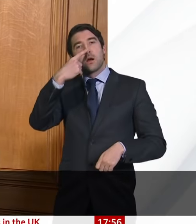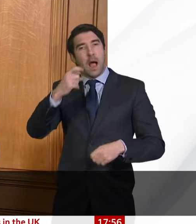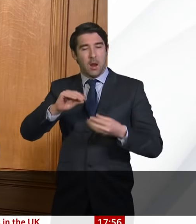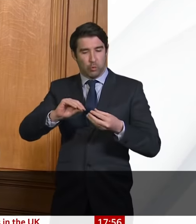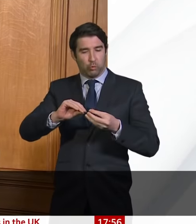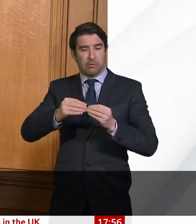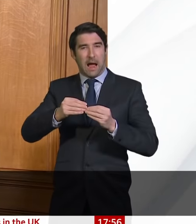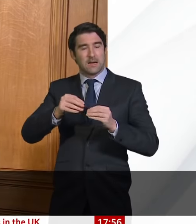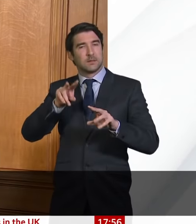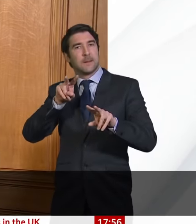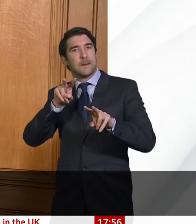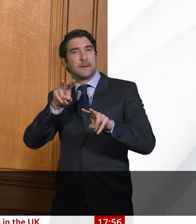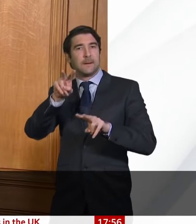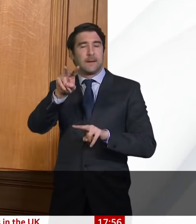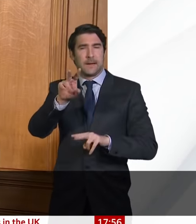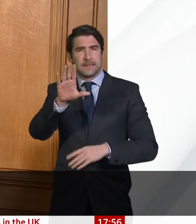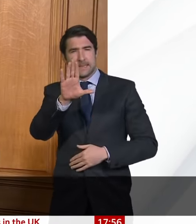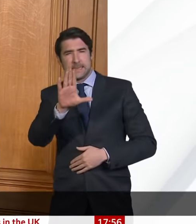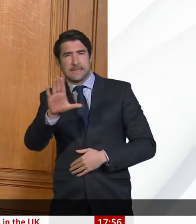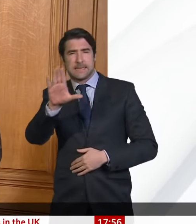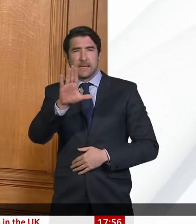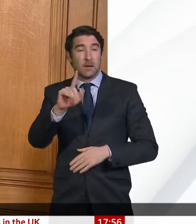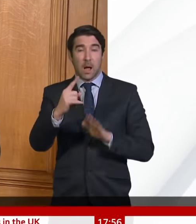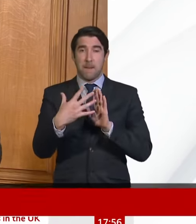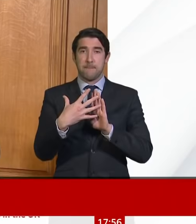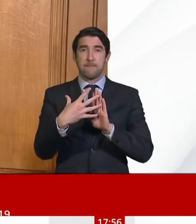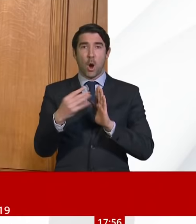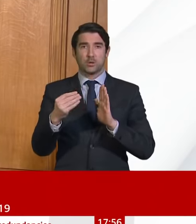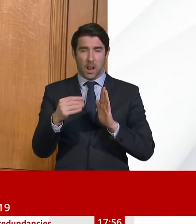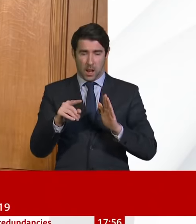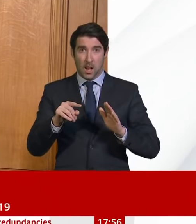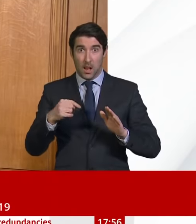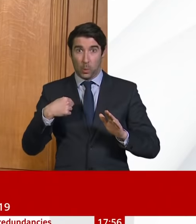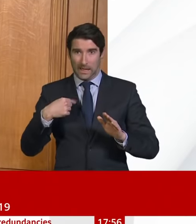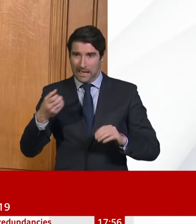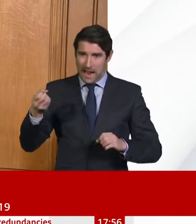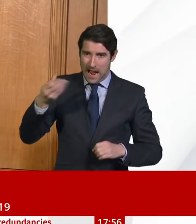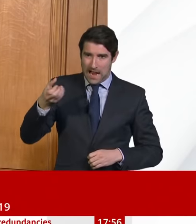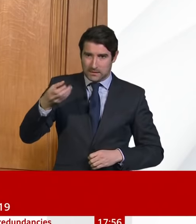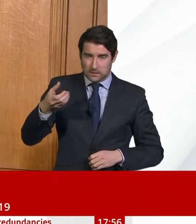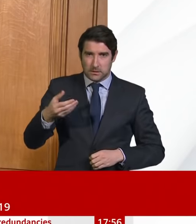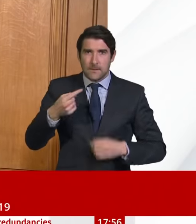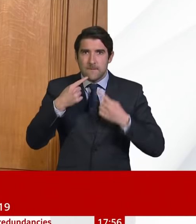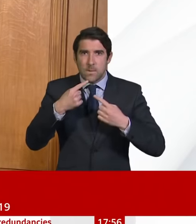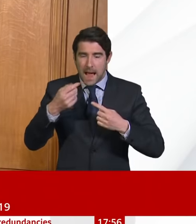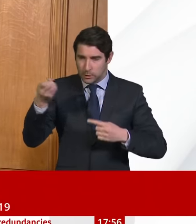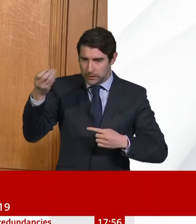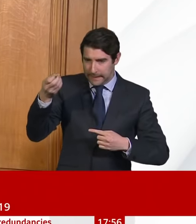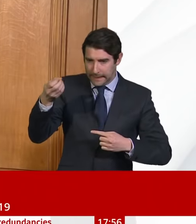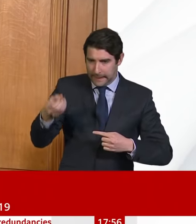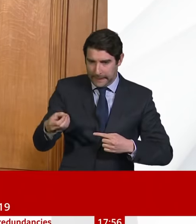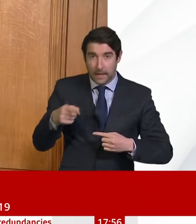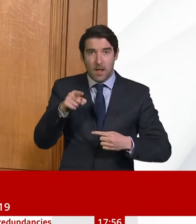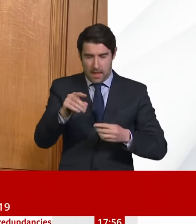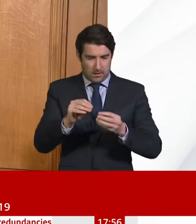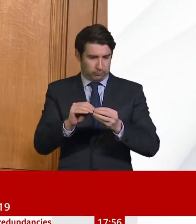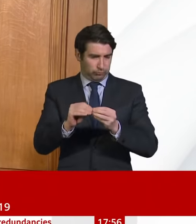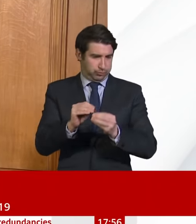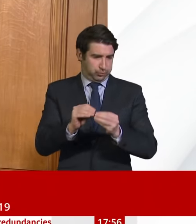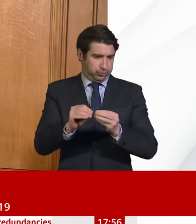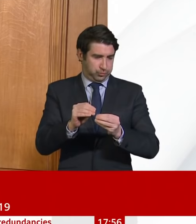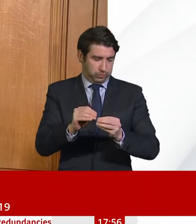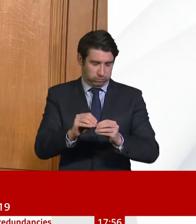to make assumptions based on the amount of contact that we can see is going on with each other. It is absolutely the case that to be sure of that, the